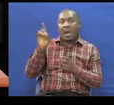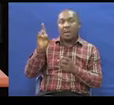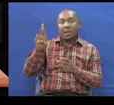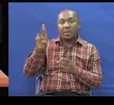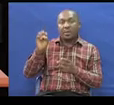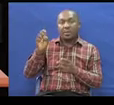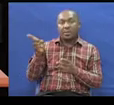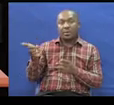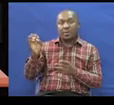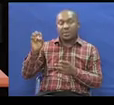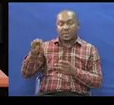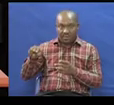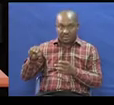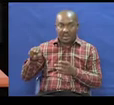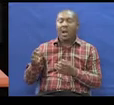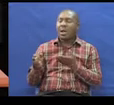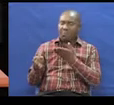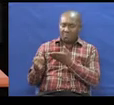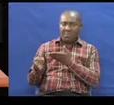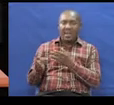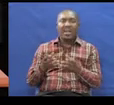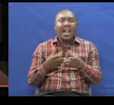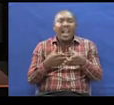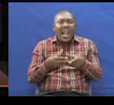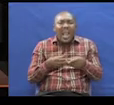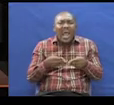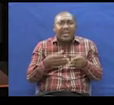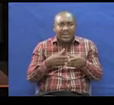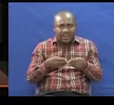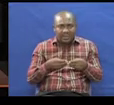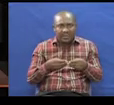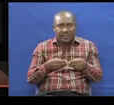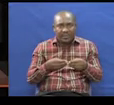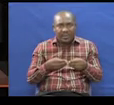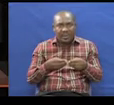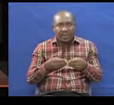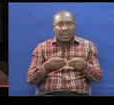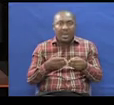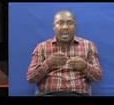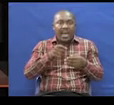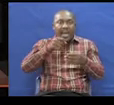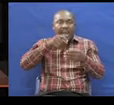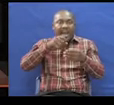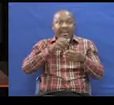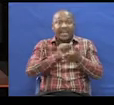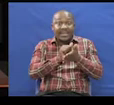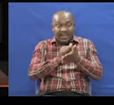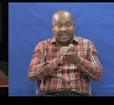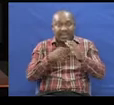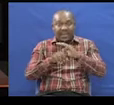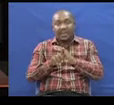Hydrogen is the lightest and most abundant element in the universe. Therefore, we can